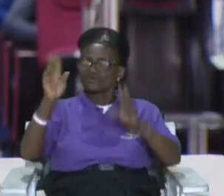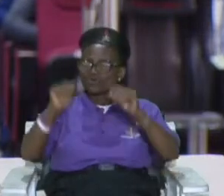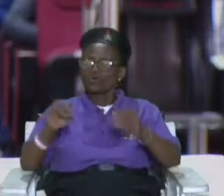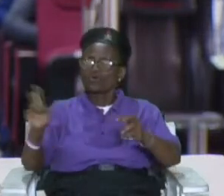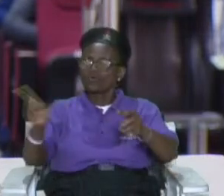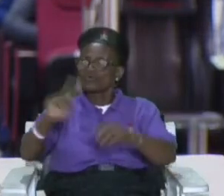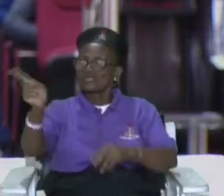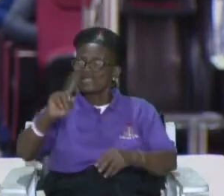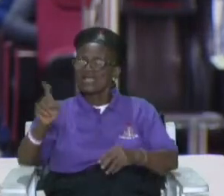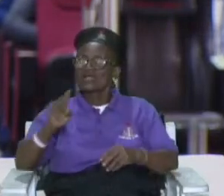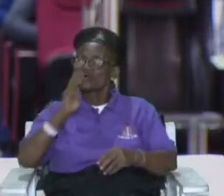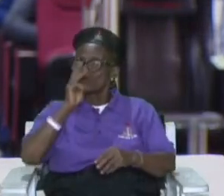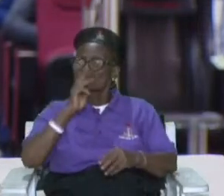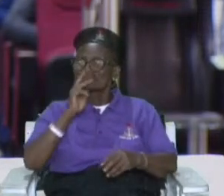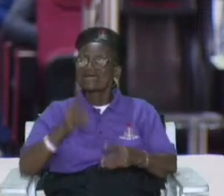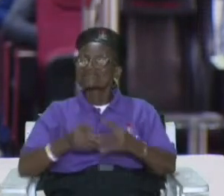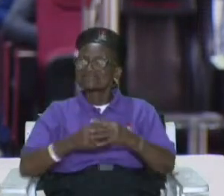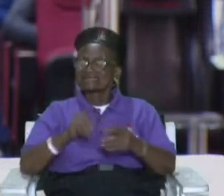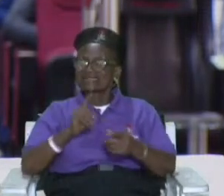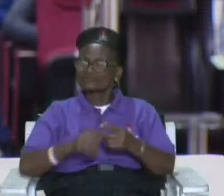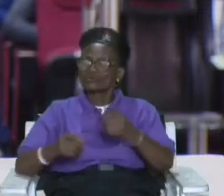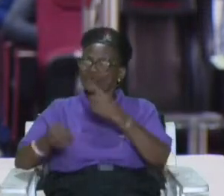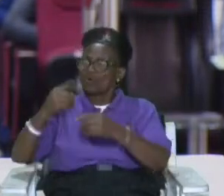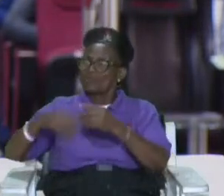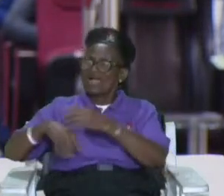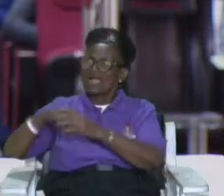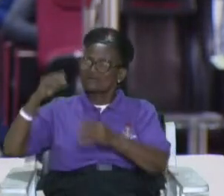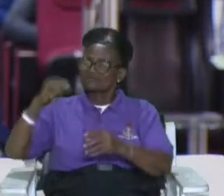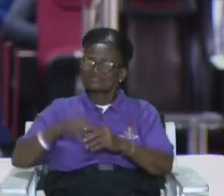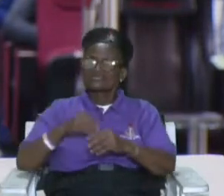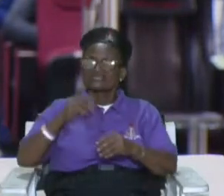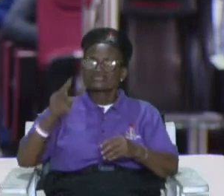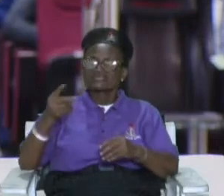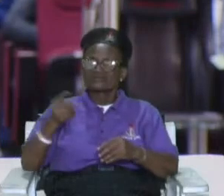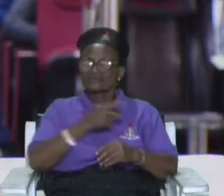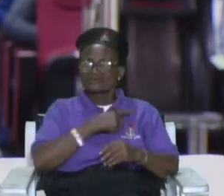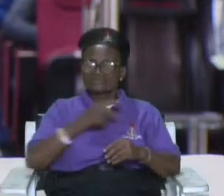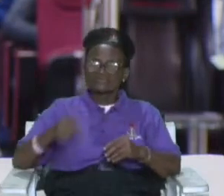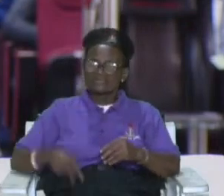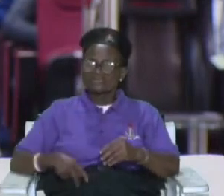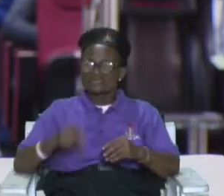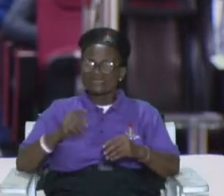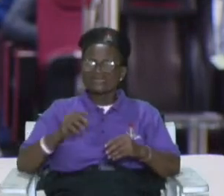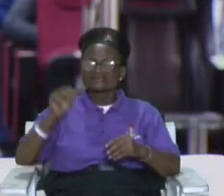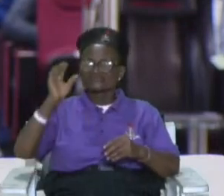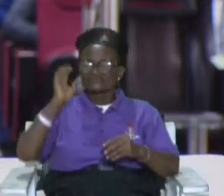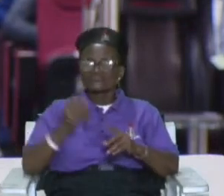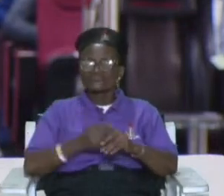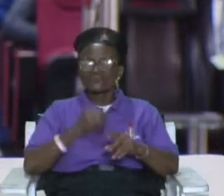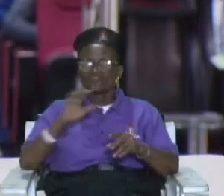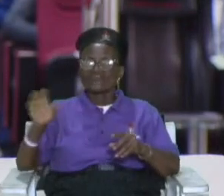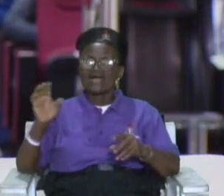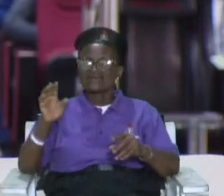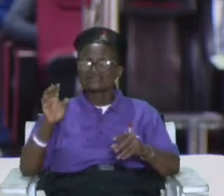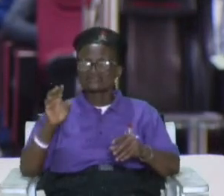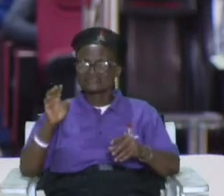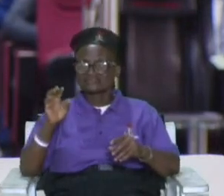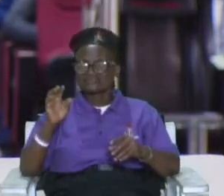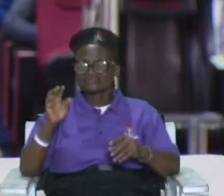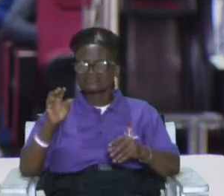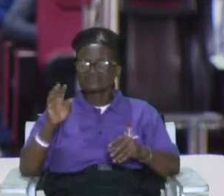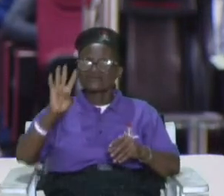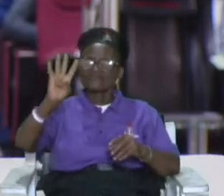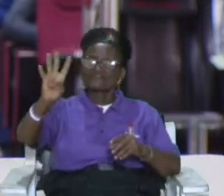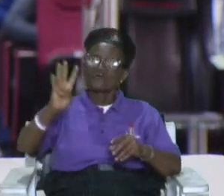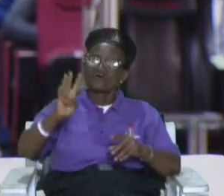In 2 Kings chapter 4, from verse 42 to 44, 2 Kings